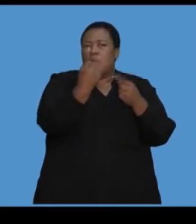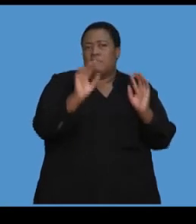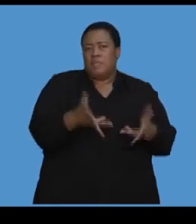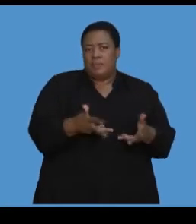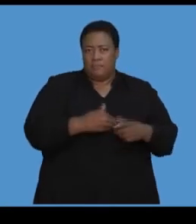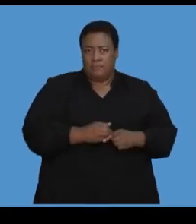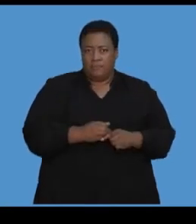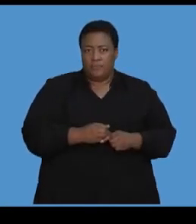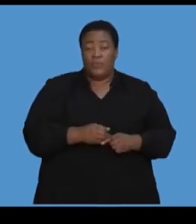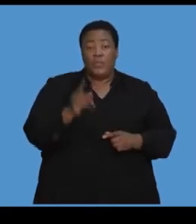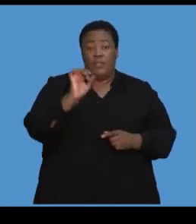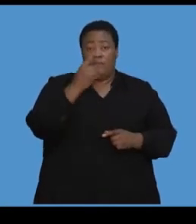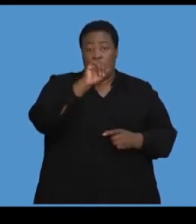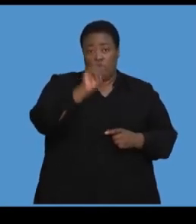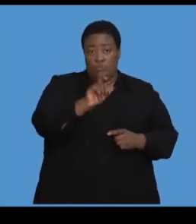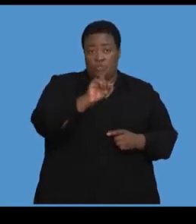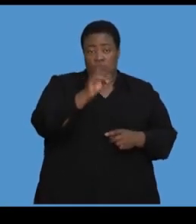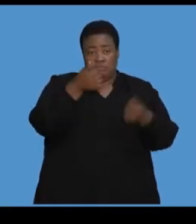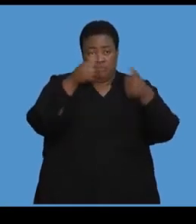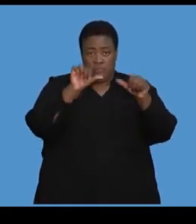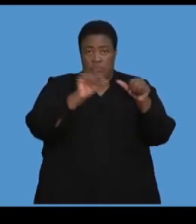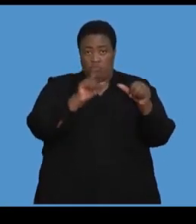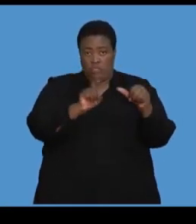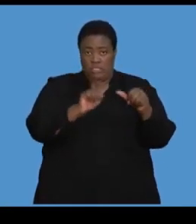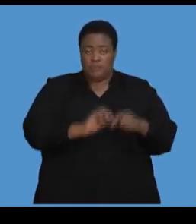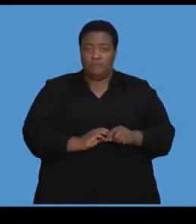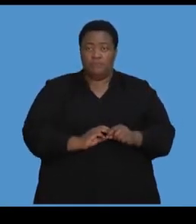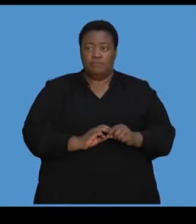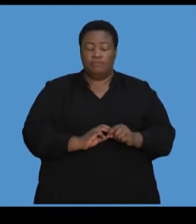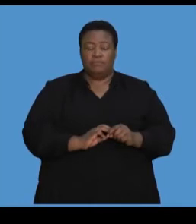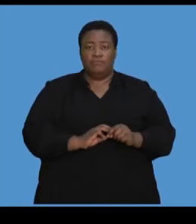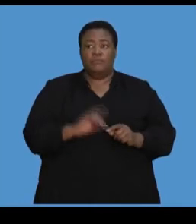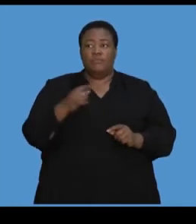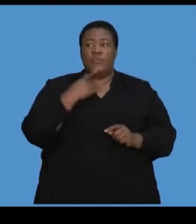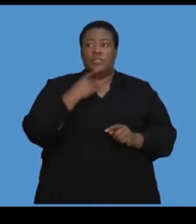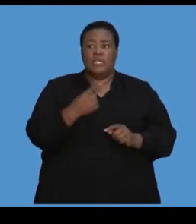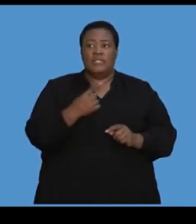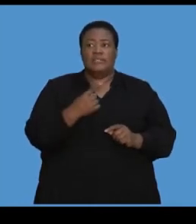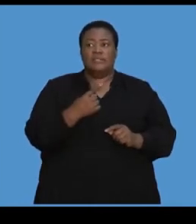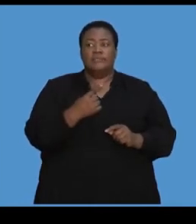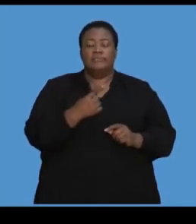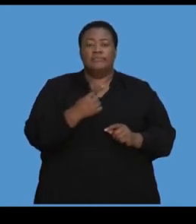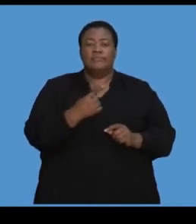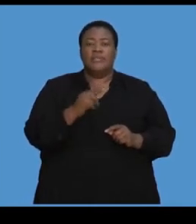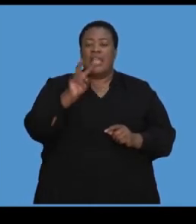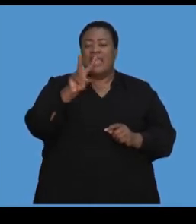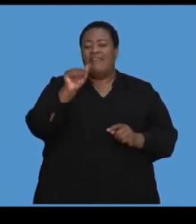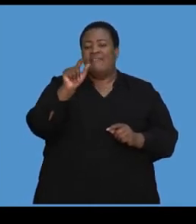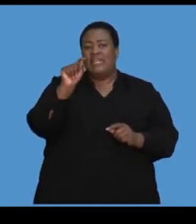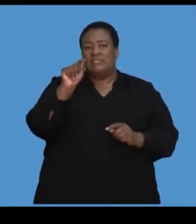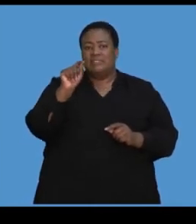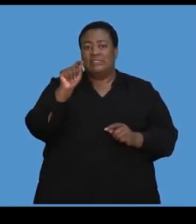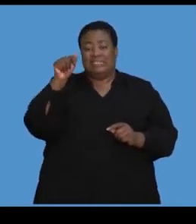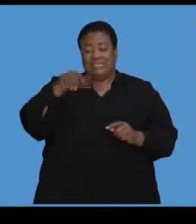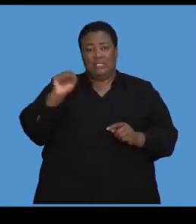there, right? That was the first question. Let's go to the next question. It says, what is the current VAT rate in